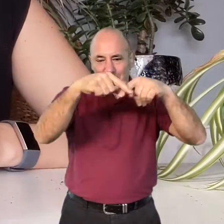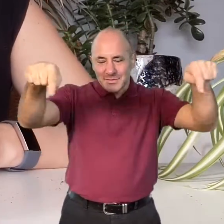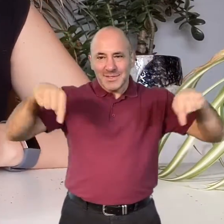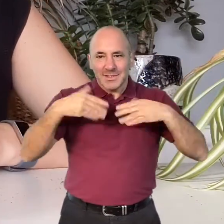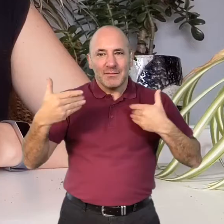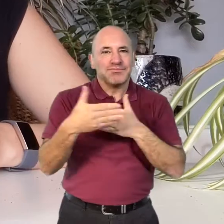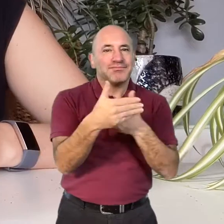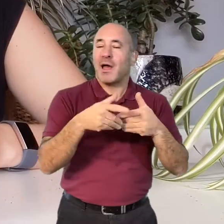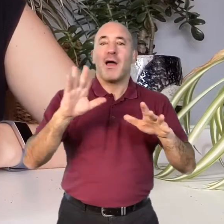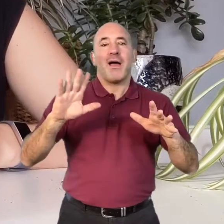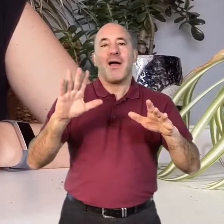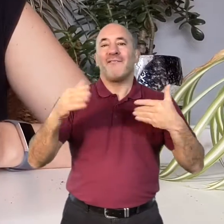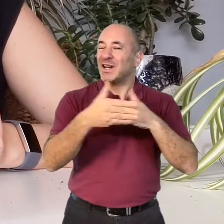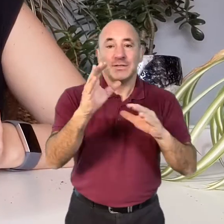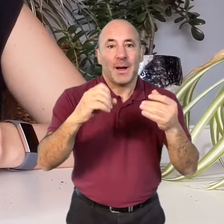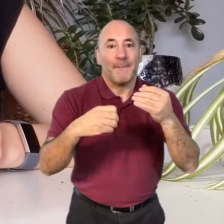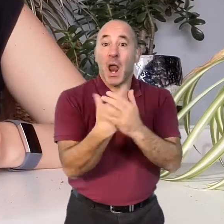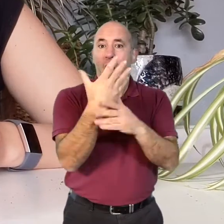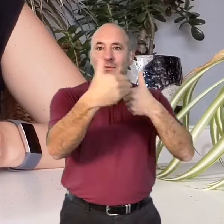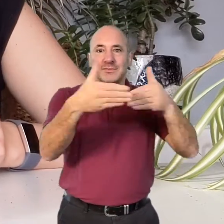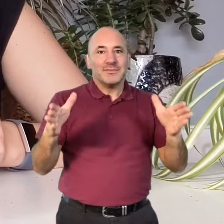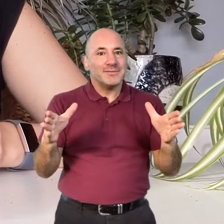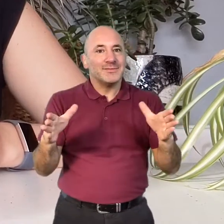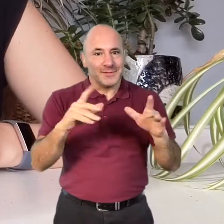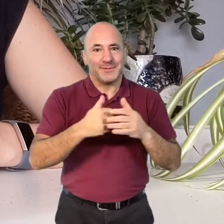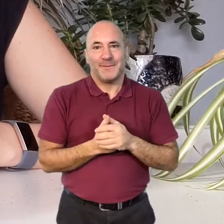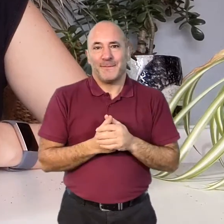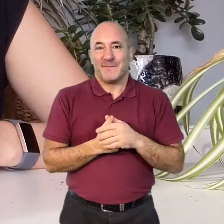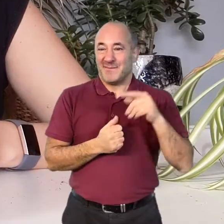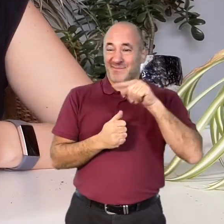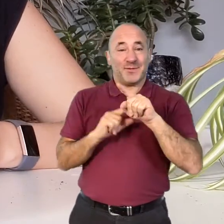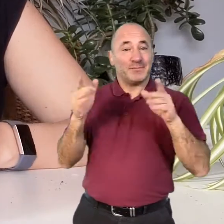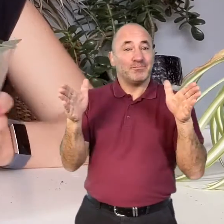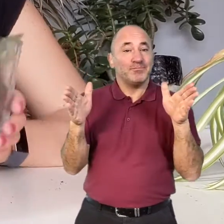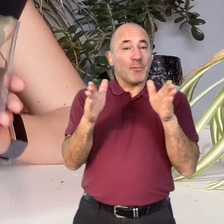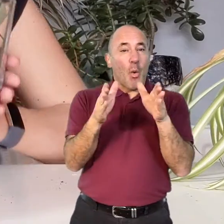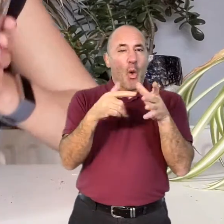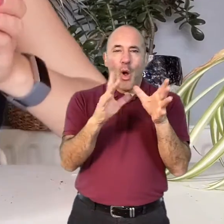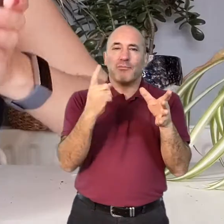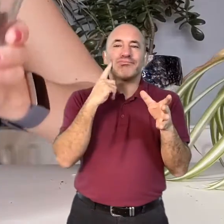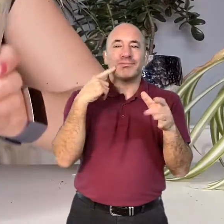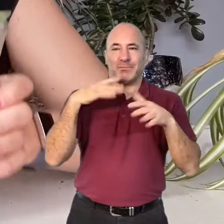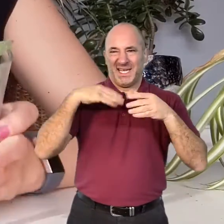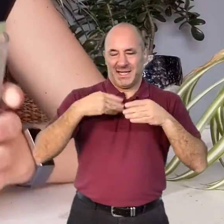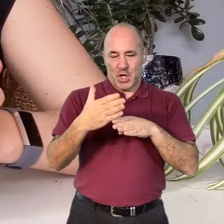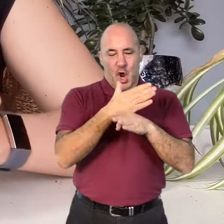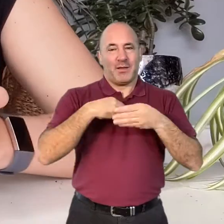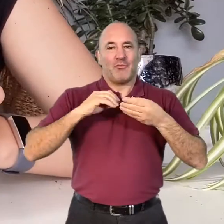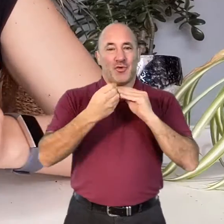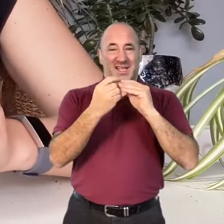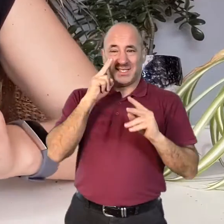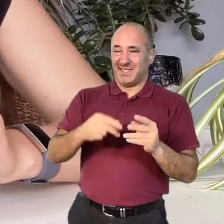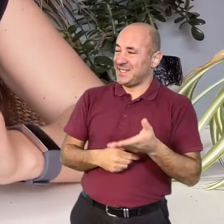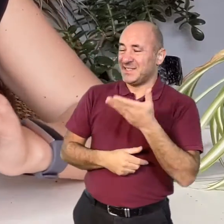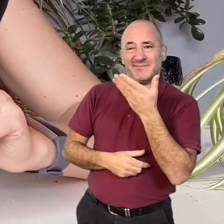aquarium, but instead of fish, you keep plants inside it. So I'm holding up an example of a small,